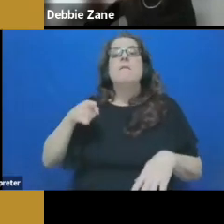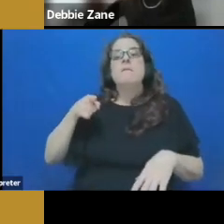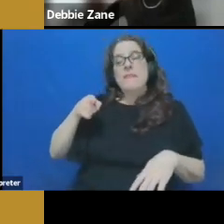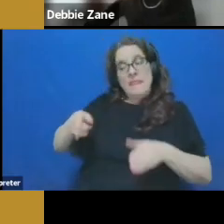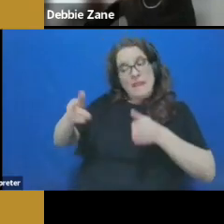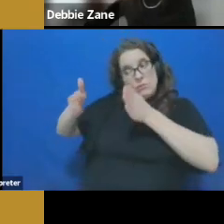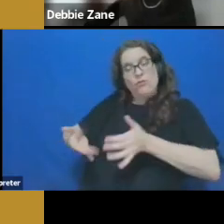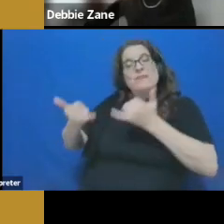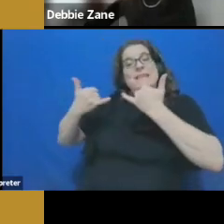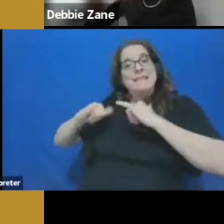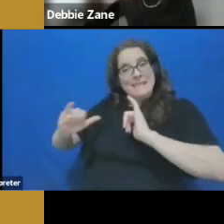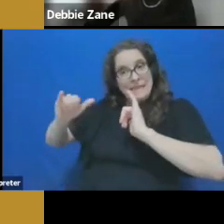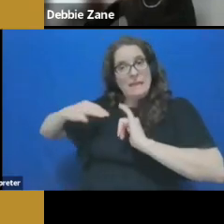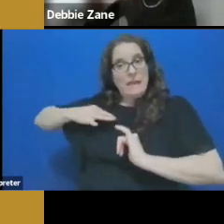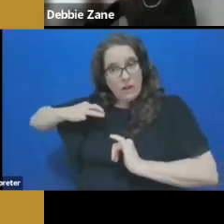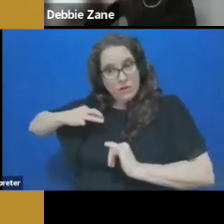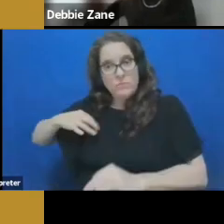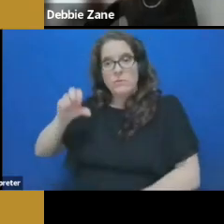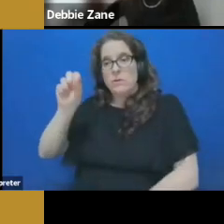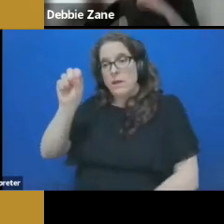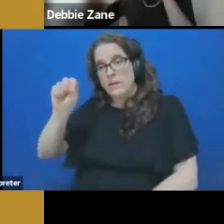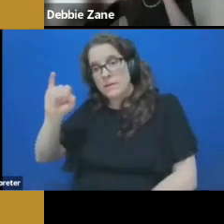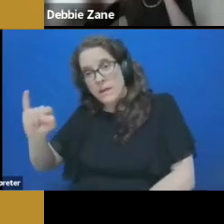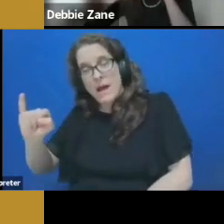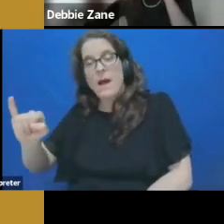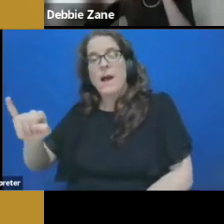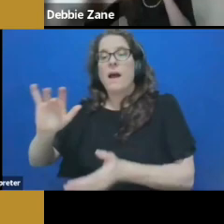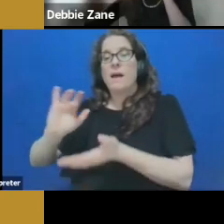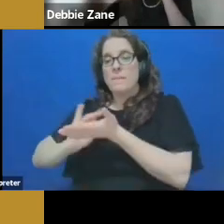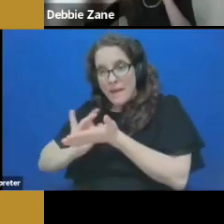expenses not covered by these benefit programs.